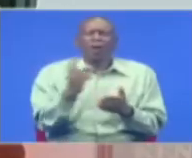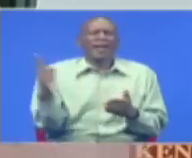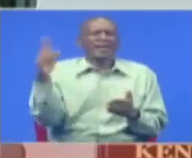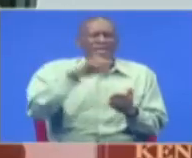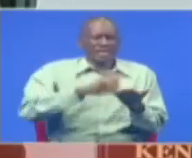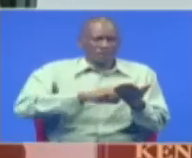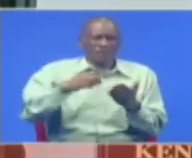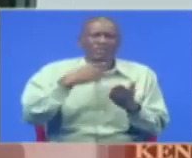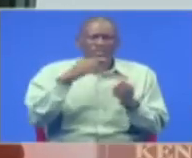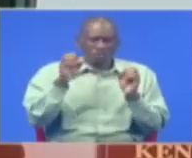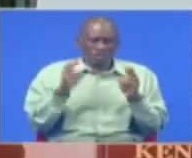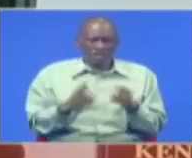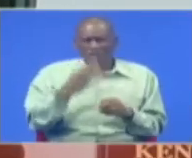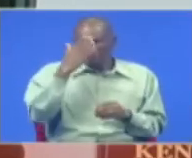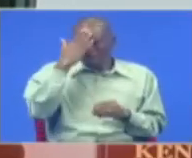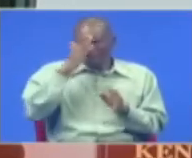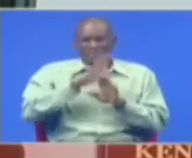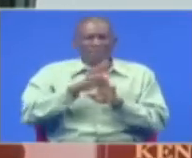said, okay, Monday.